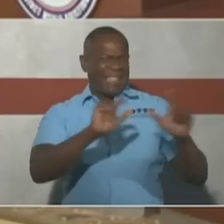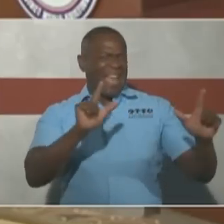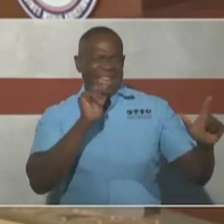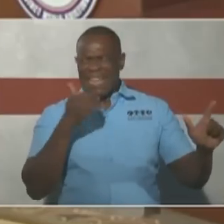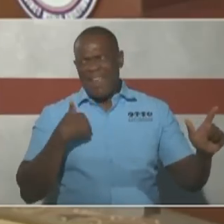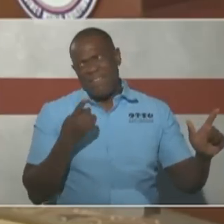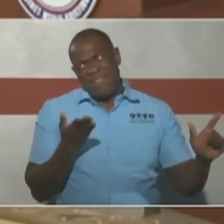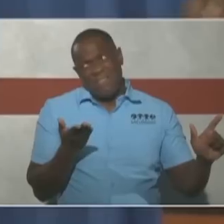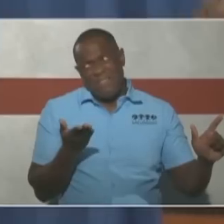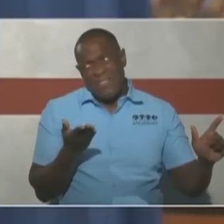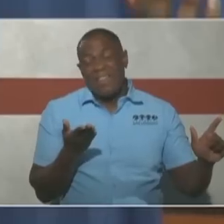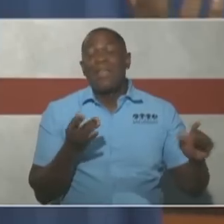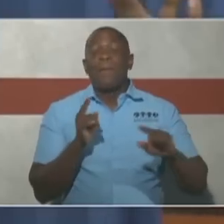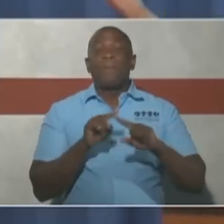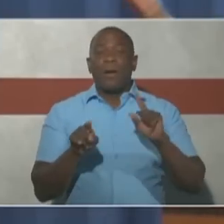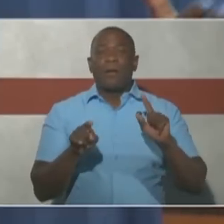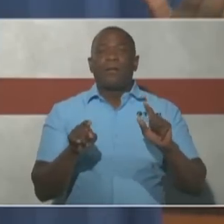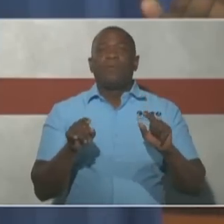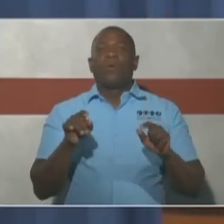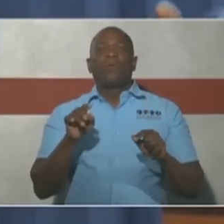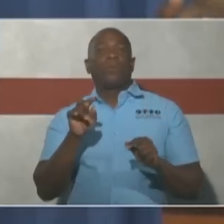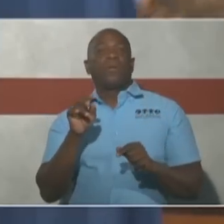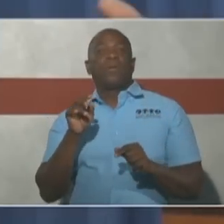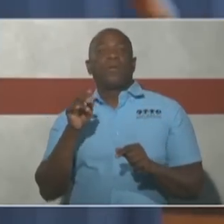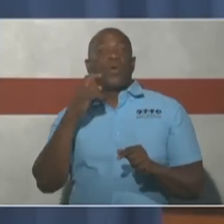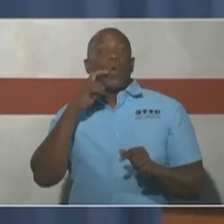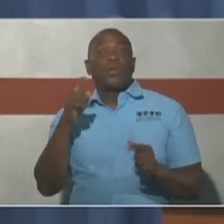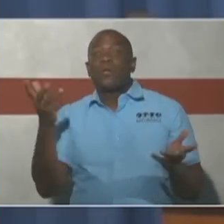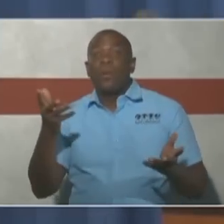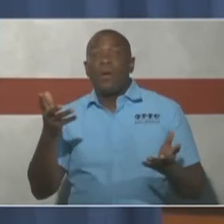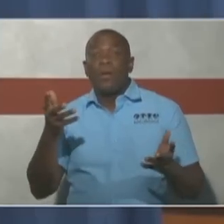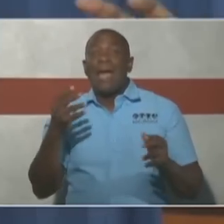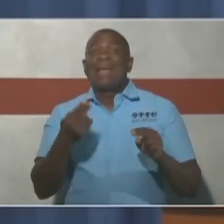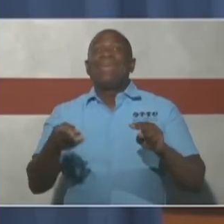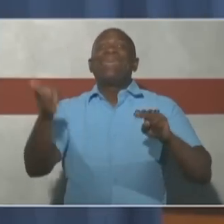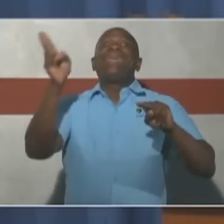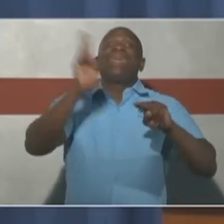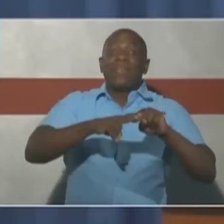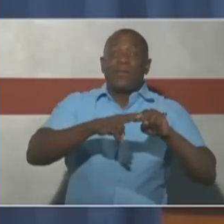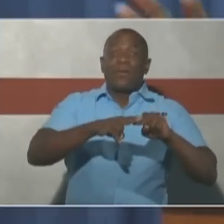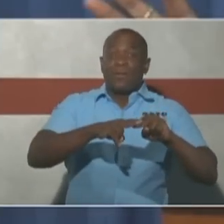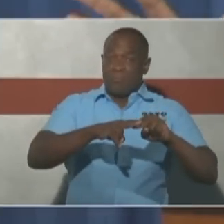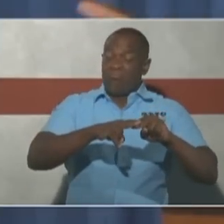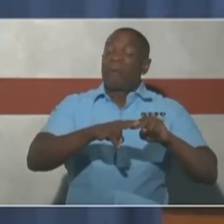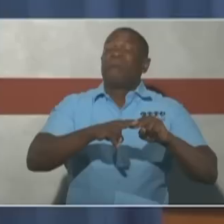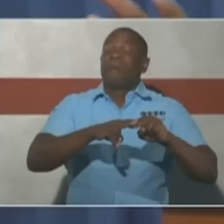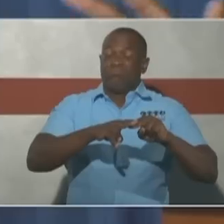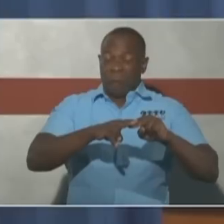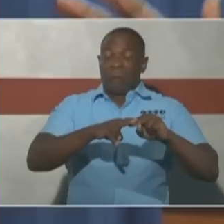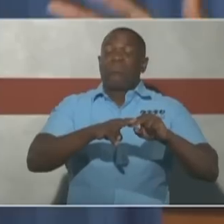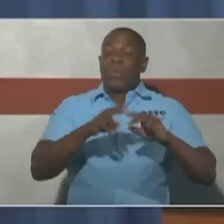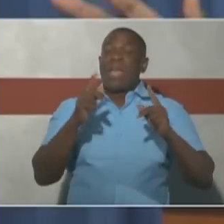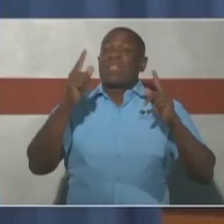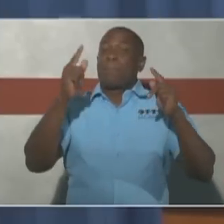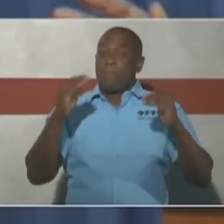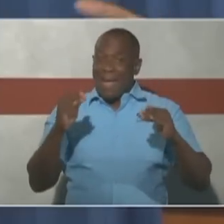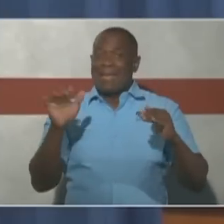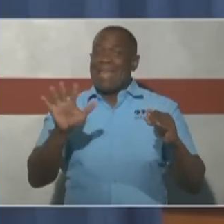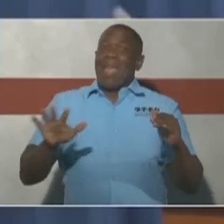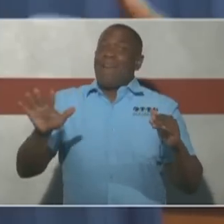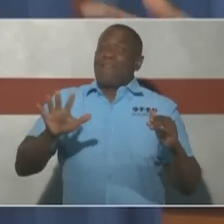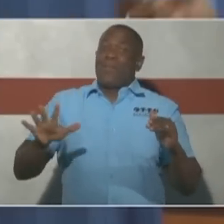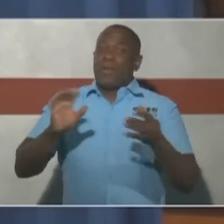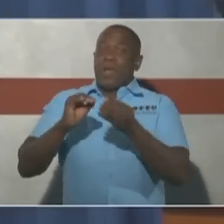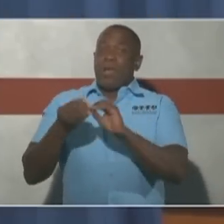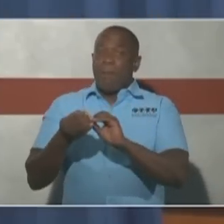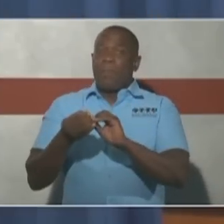don't know why, the projection. Could you show us the projection curve, please? Because we always show that.